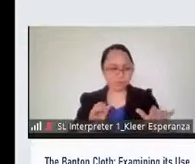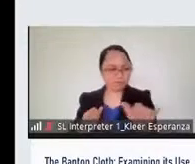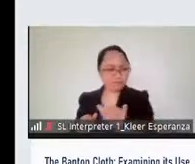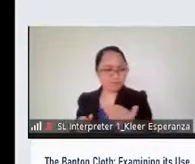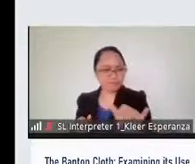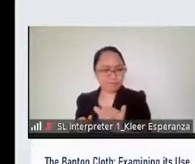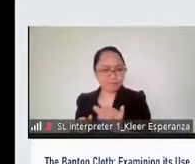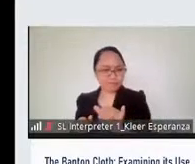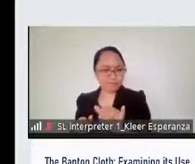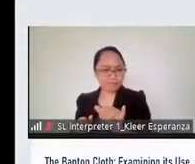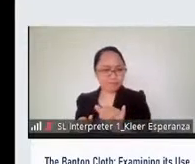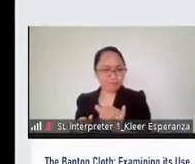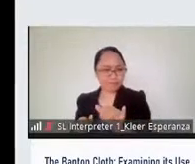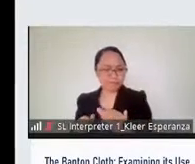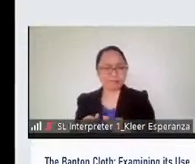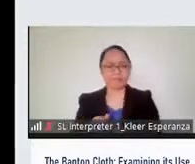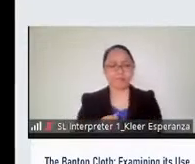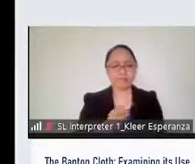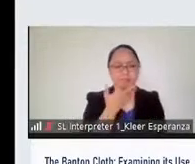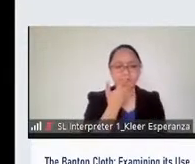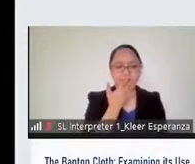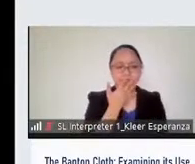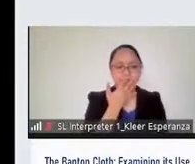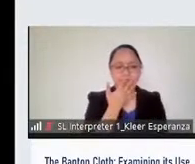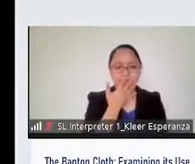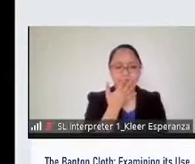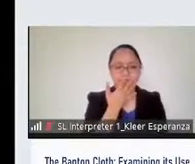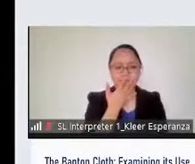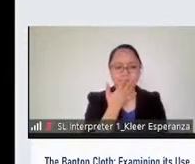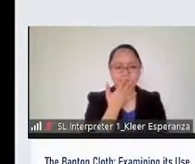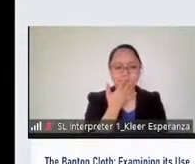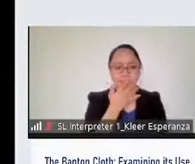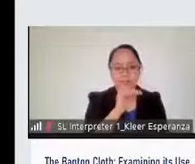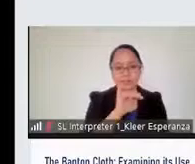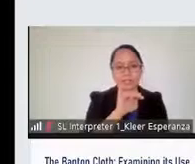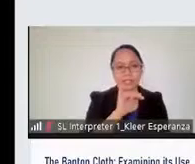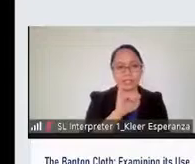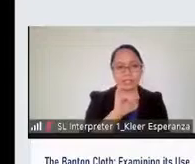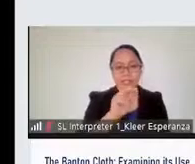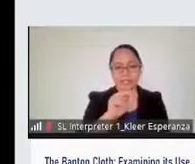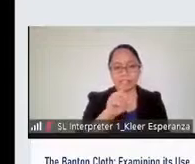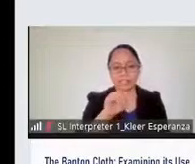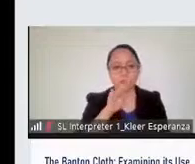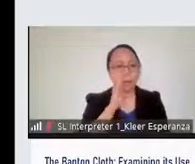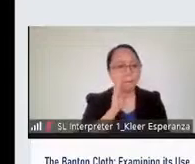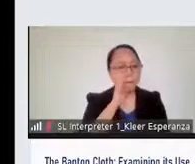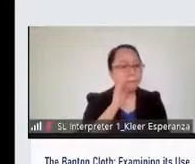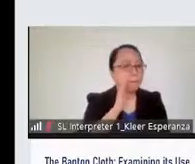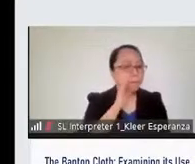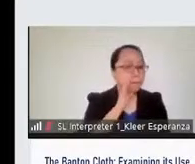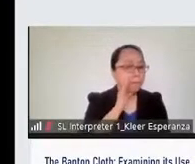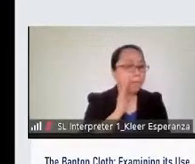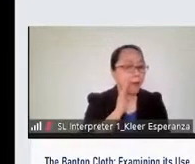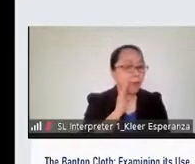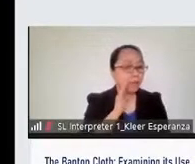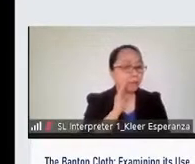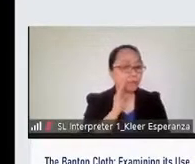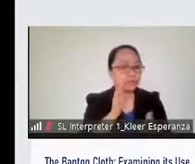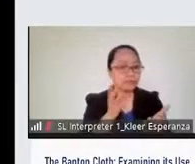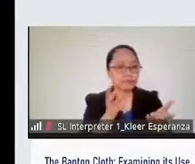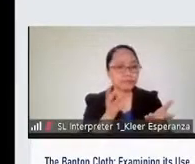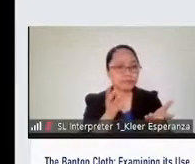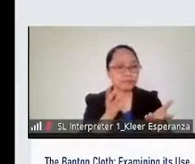Indigo dyed cotton warp ikat were documented among the Bontok, Ibaloy, Ifugao, and Isinay. These types